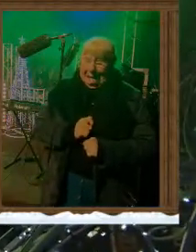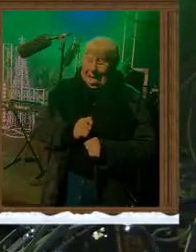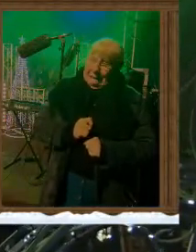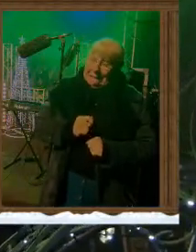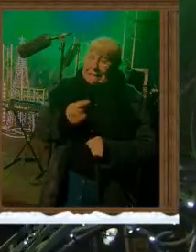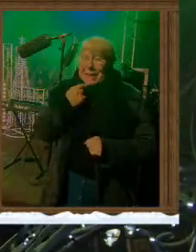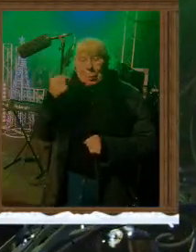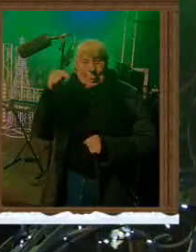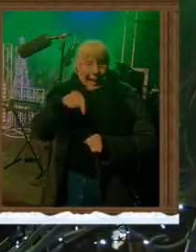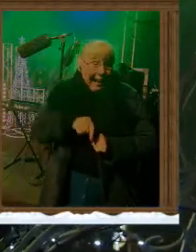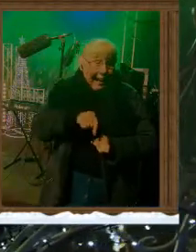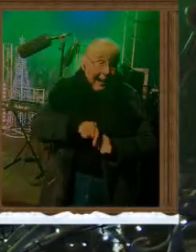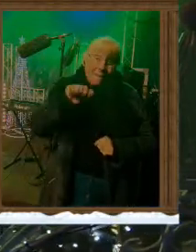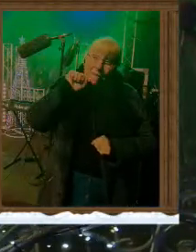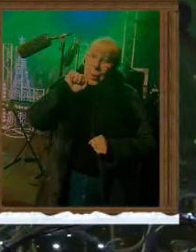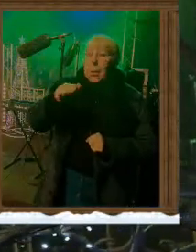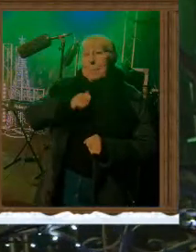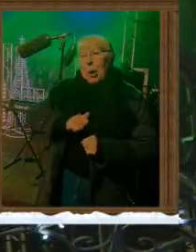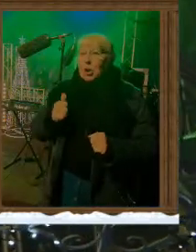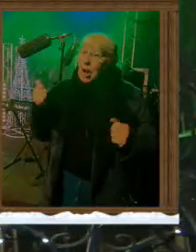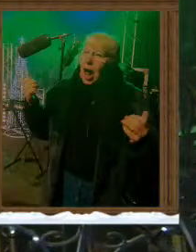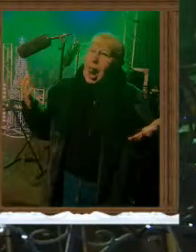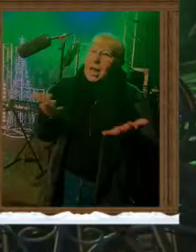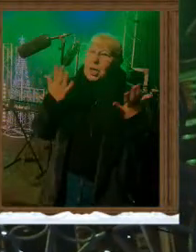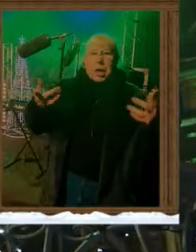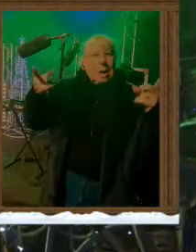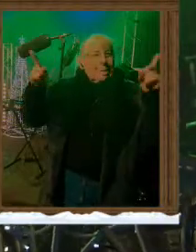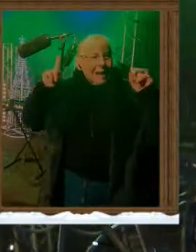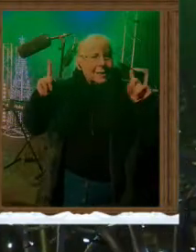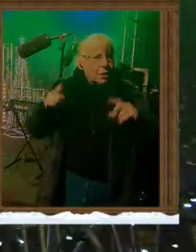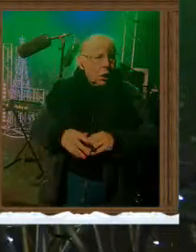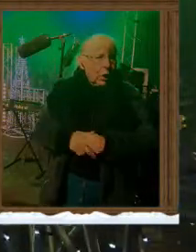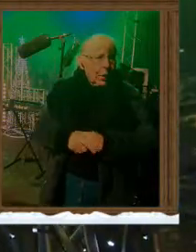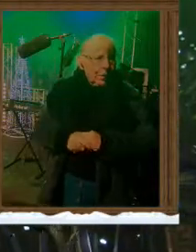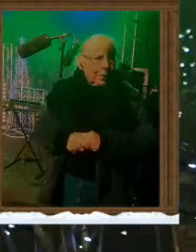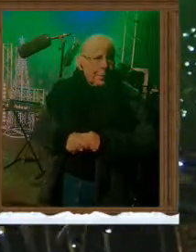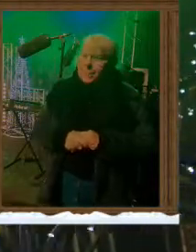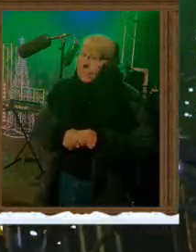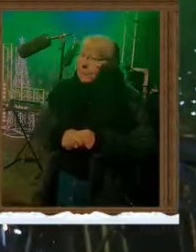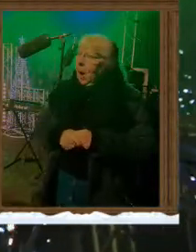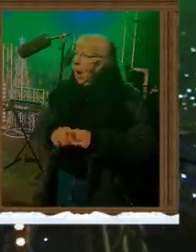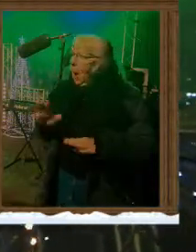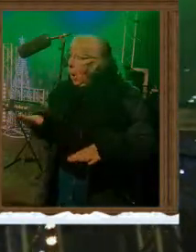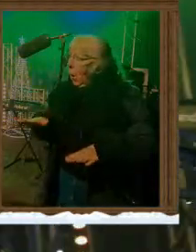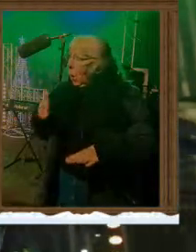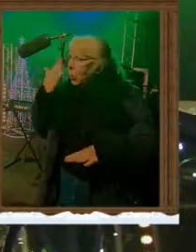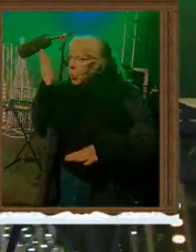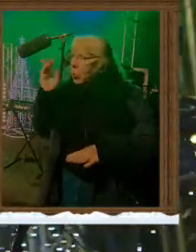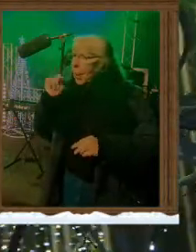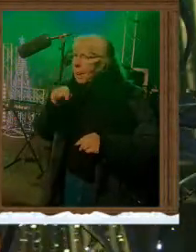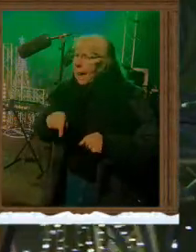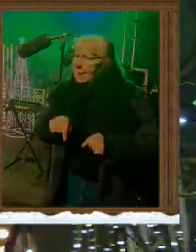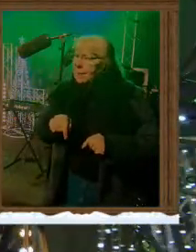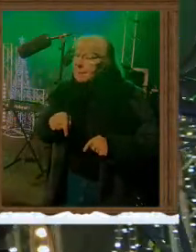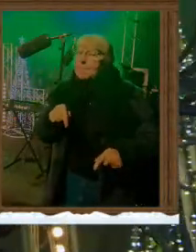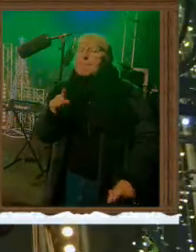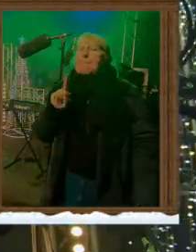Ballyclare to be your own personal cheermaster. Oh, none of you know what a cheermaster is